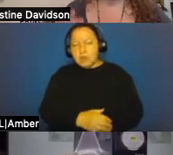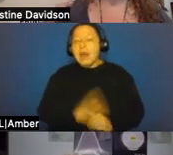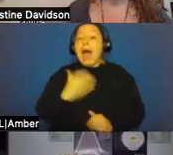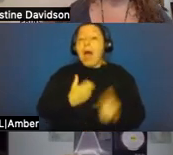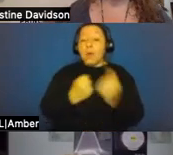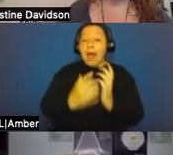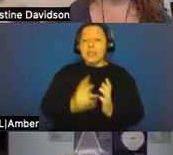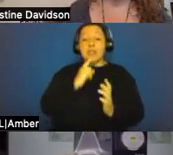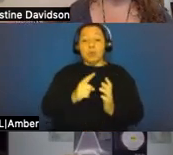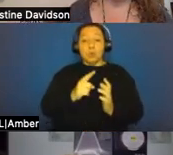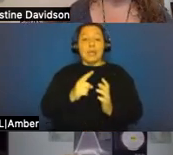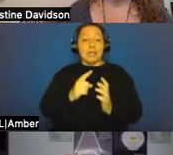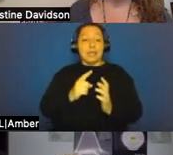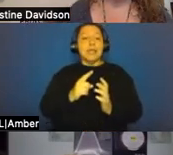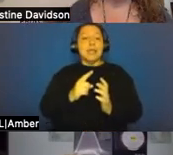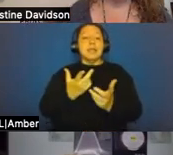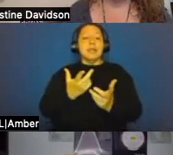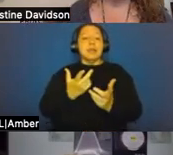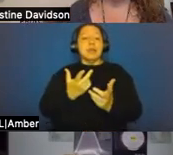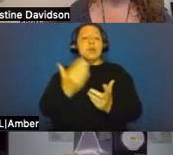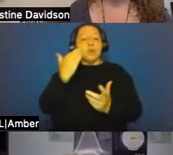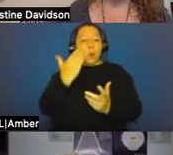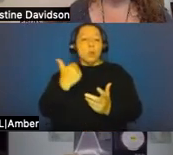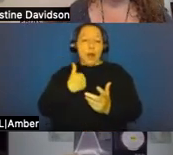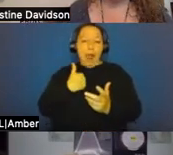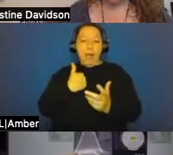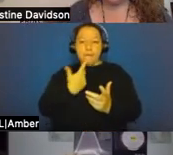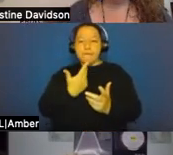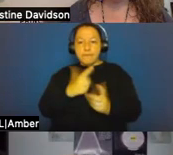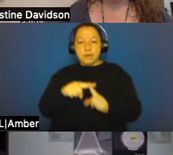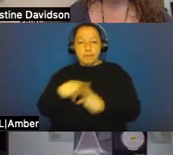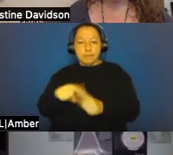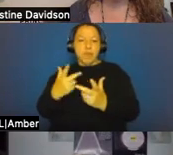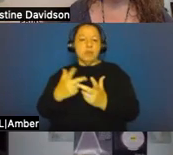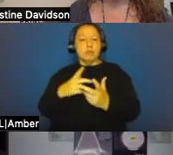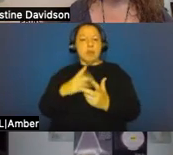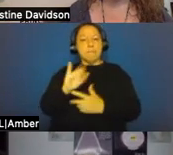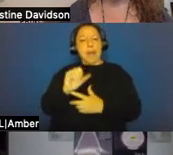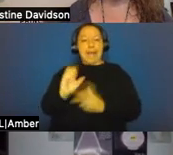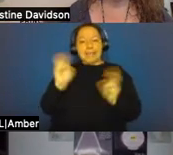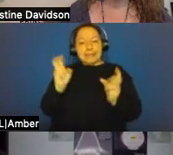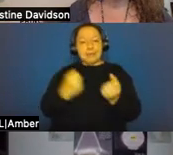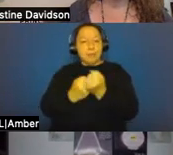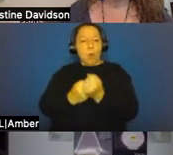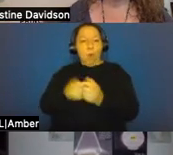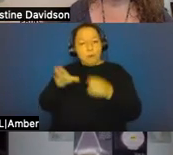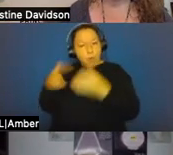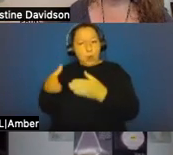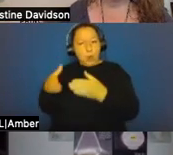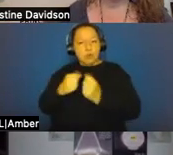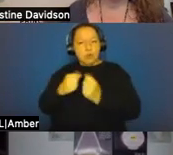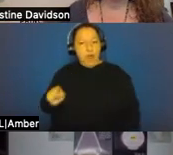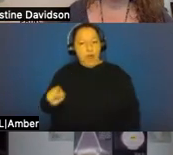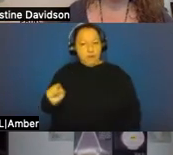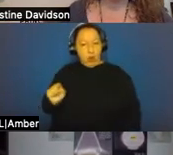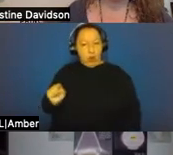in biased support of the survivor. Okay, so working with them, listening to them,